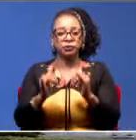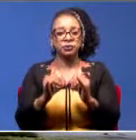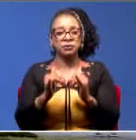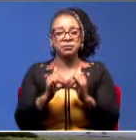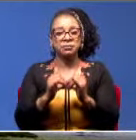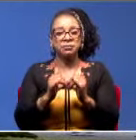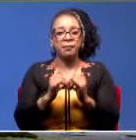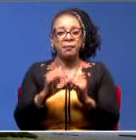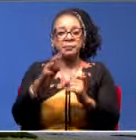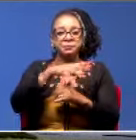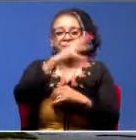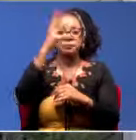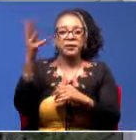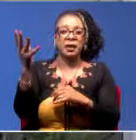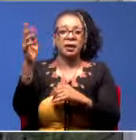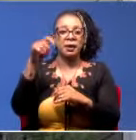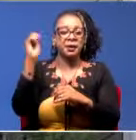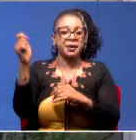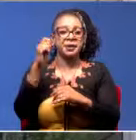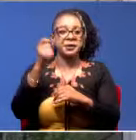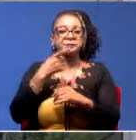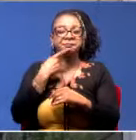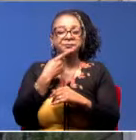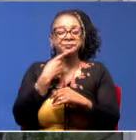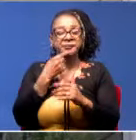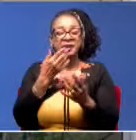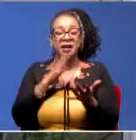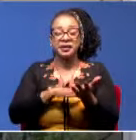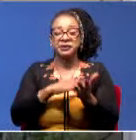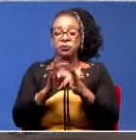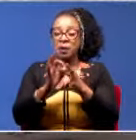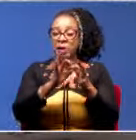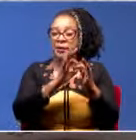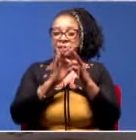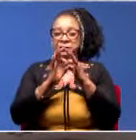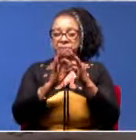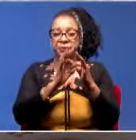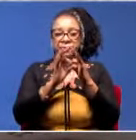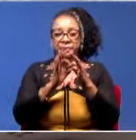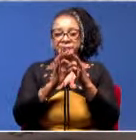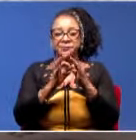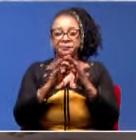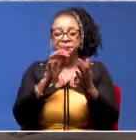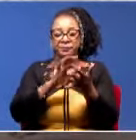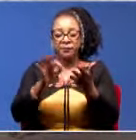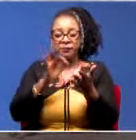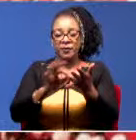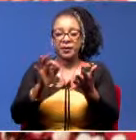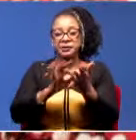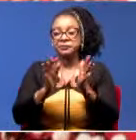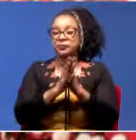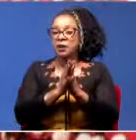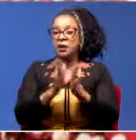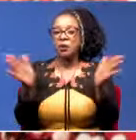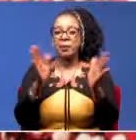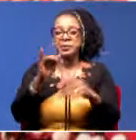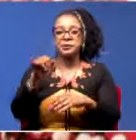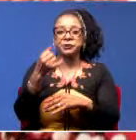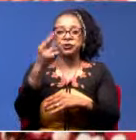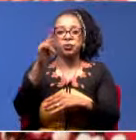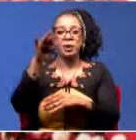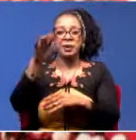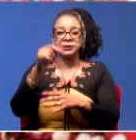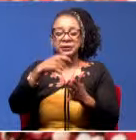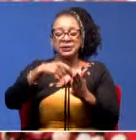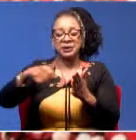NARC Kenya leader says in a letter to Azimio la Umoja One Kenya Coalition Secretary General Junet Mohamed and signed by NARC